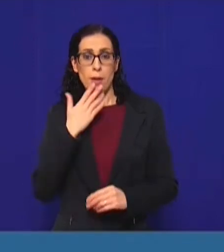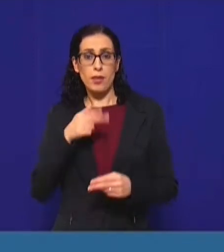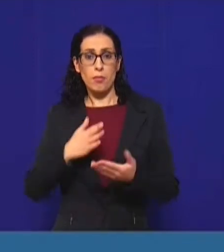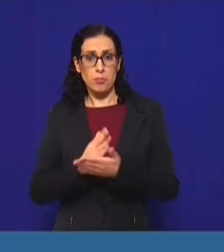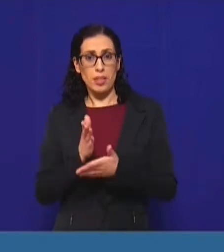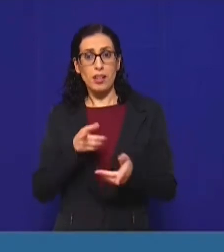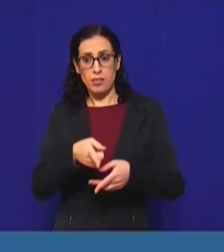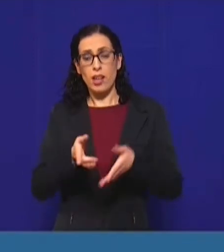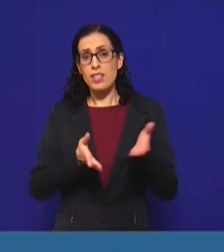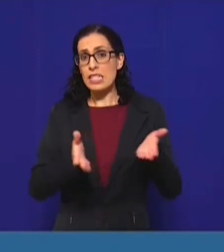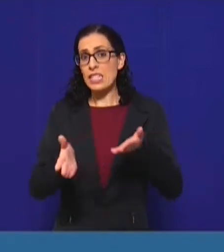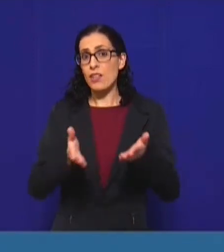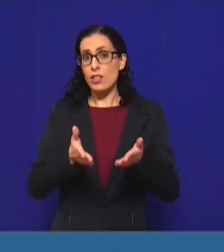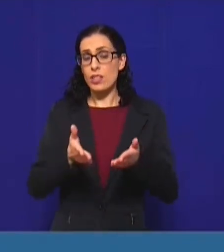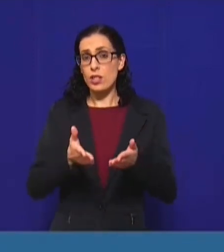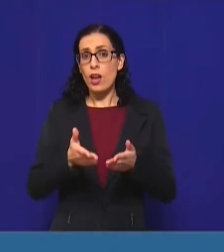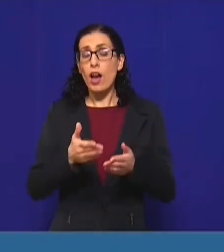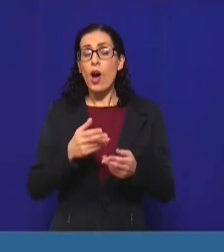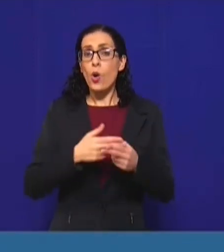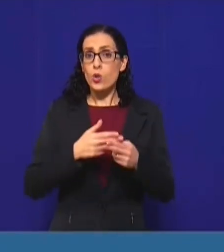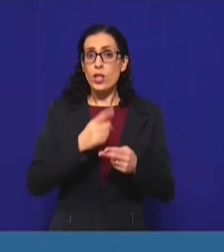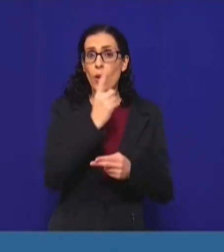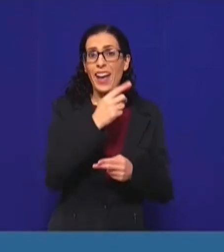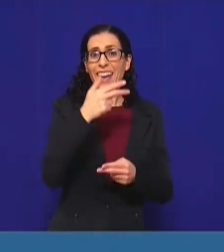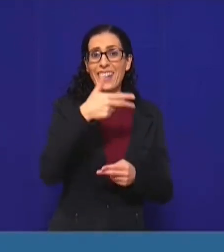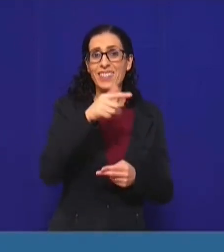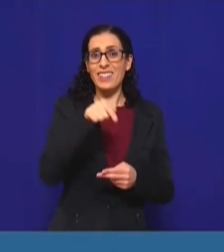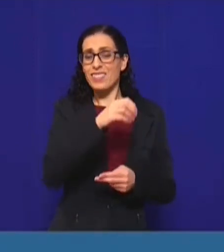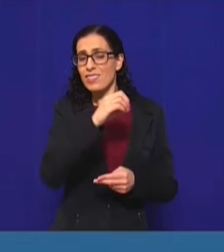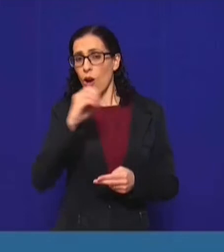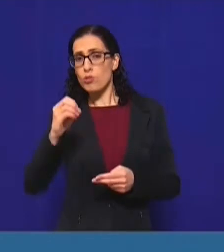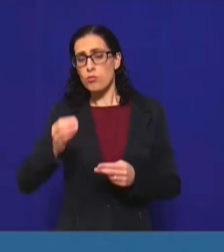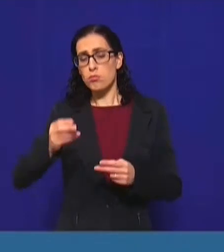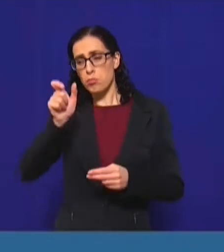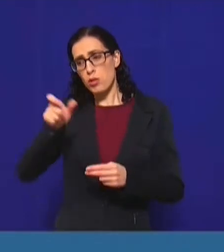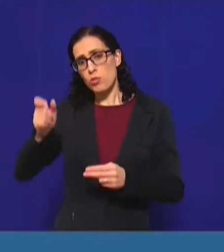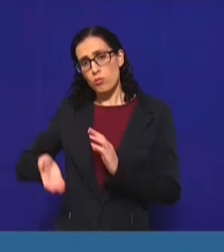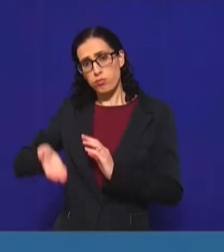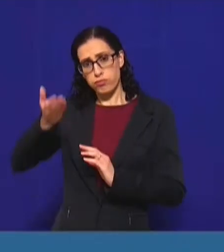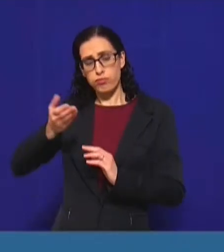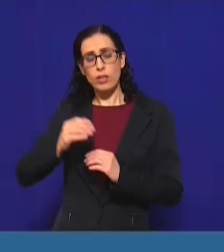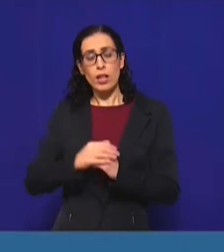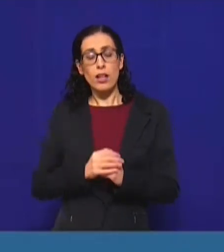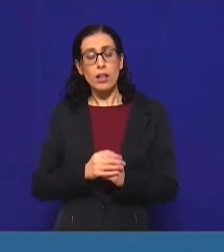is-servizz kien hemm 18,086 persons li bbukkjaw għat-test b'dan il-mod.